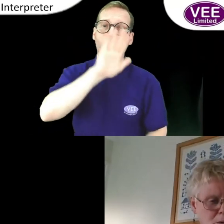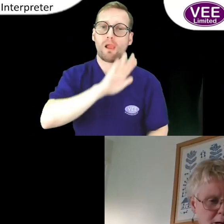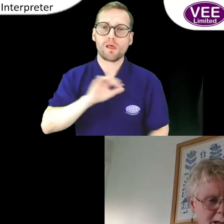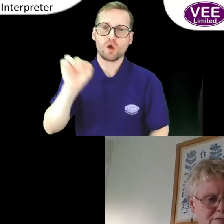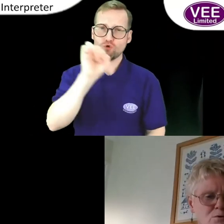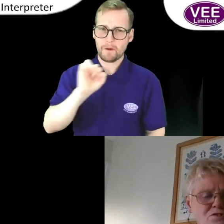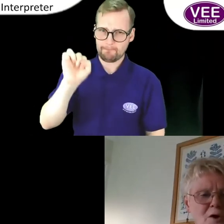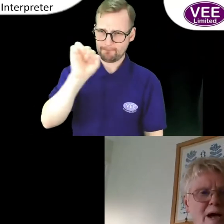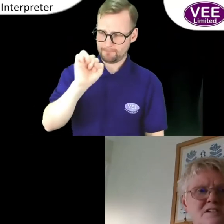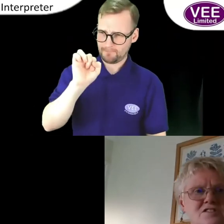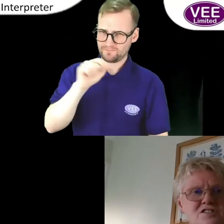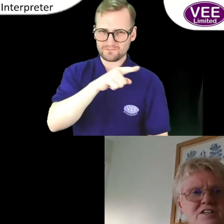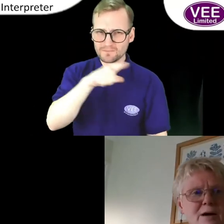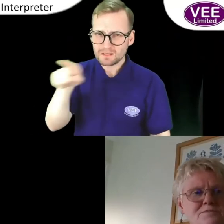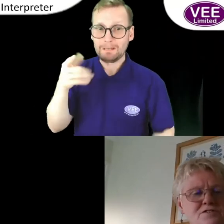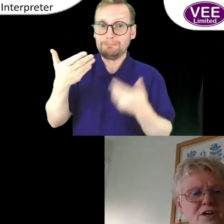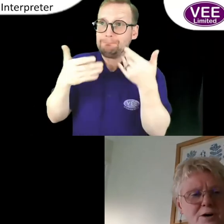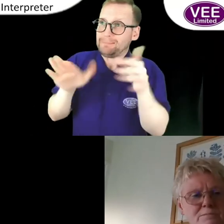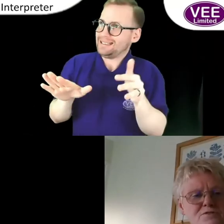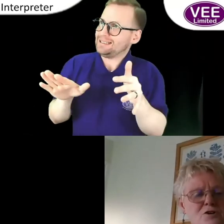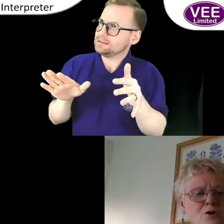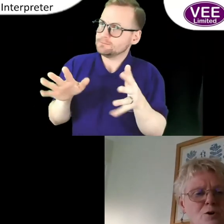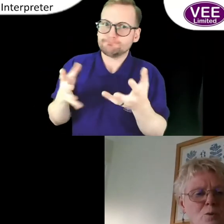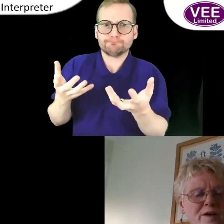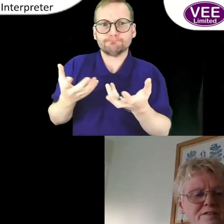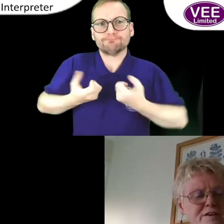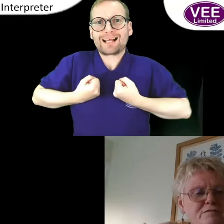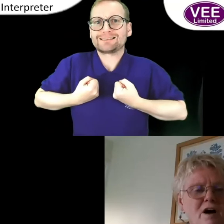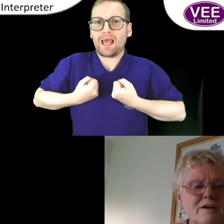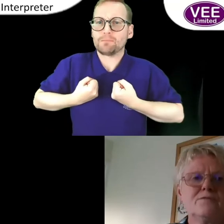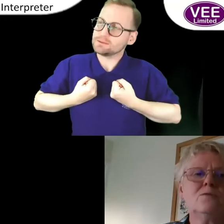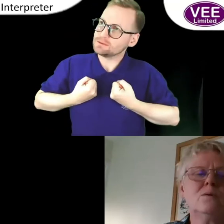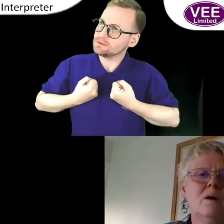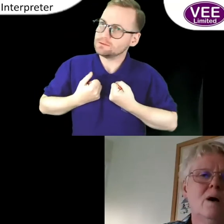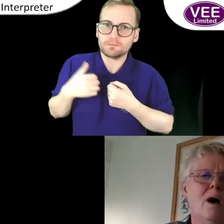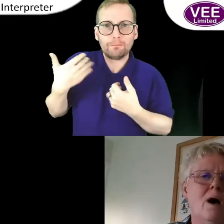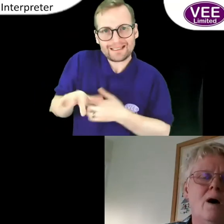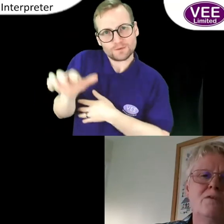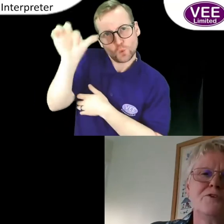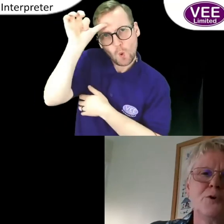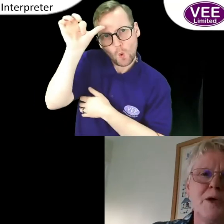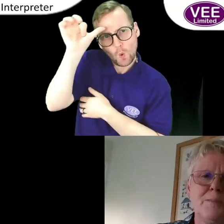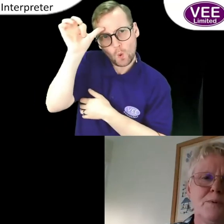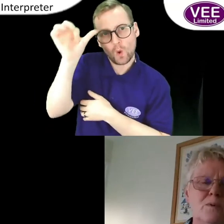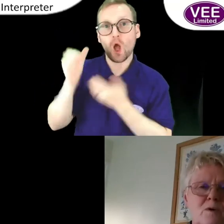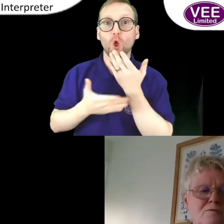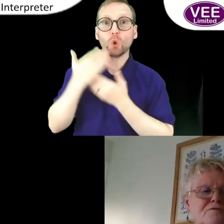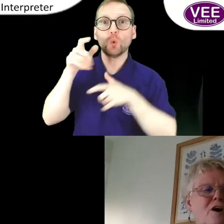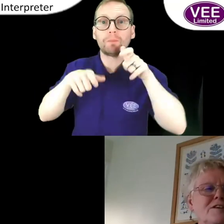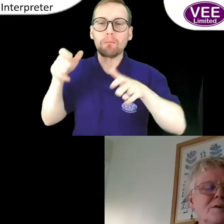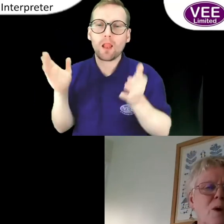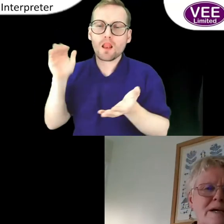who have also had to come to terms with the arrival of new people,